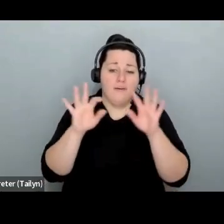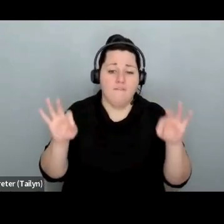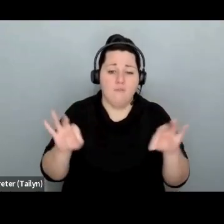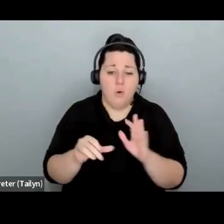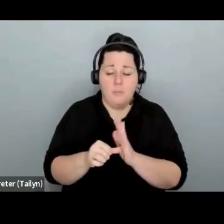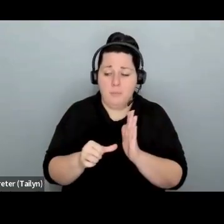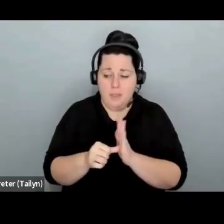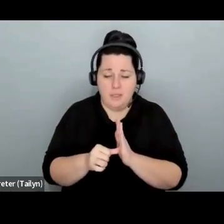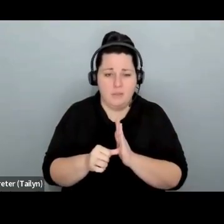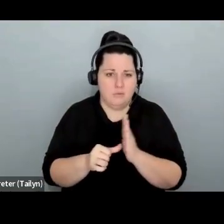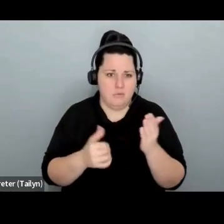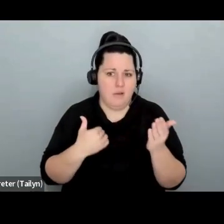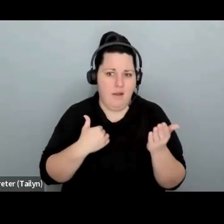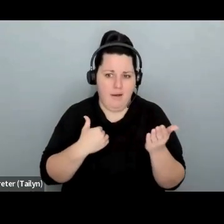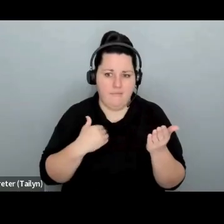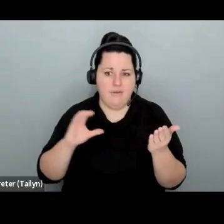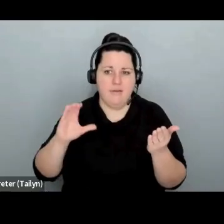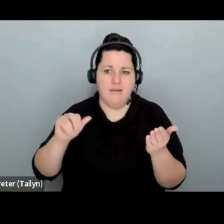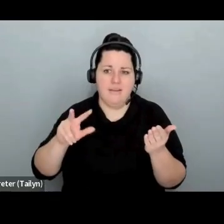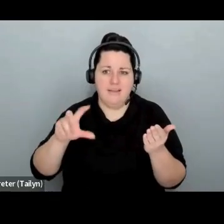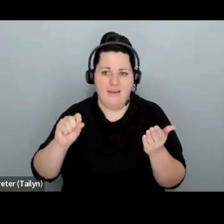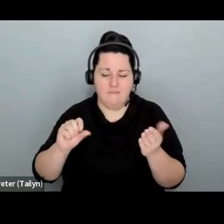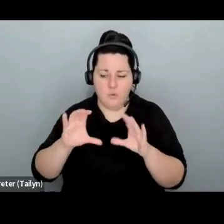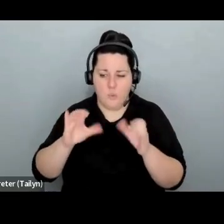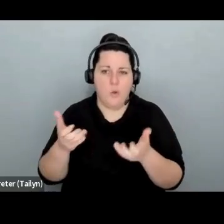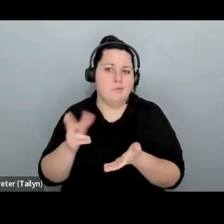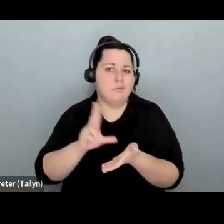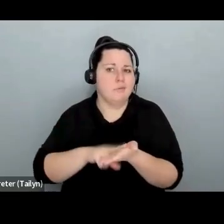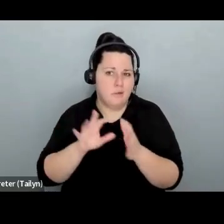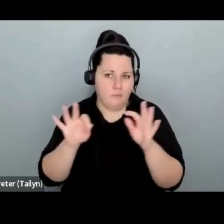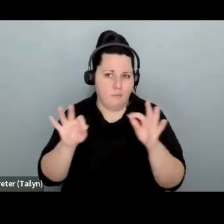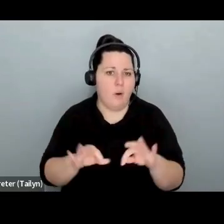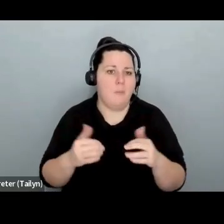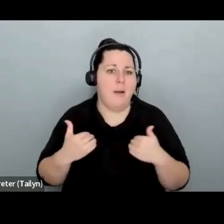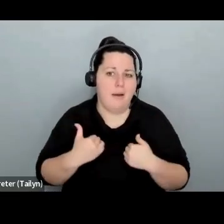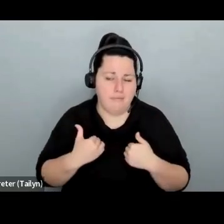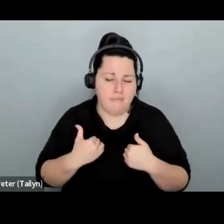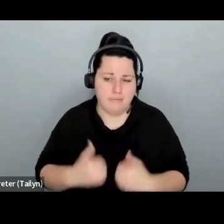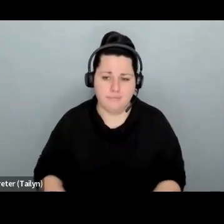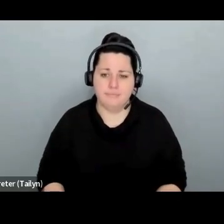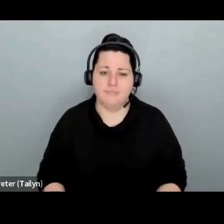our website a Canvas course sign-up form.